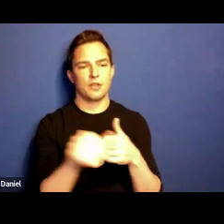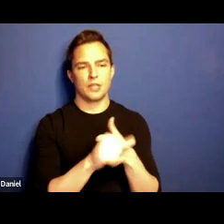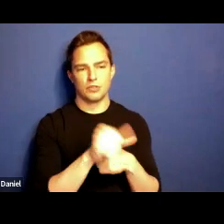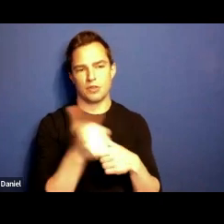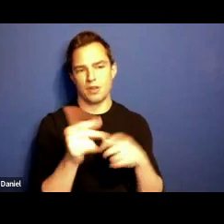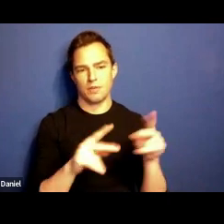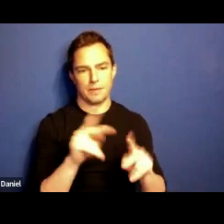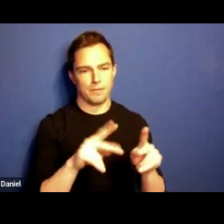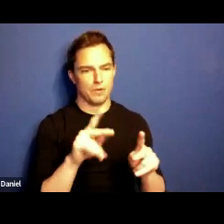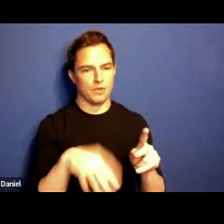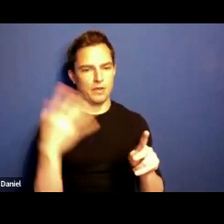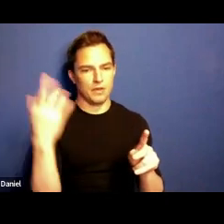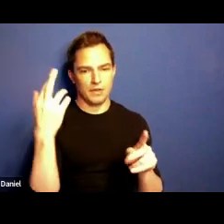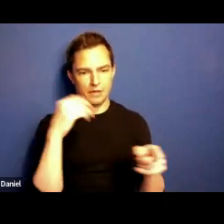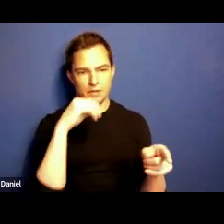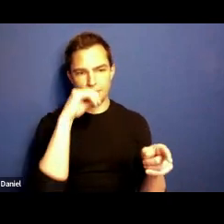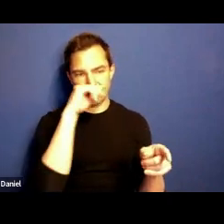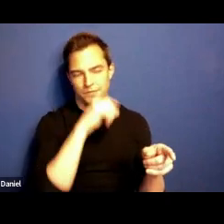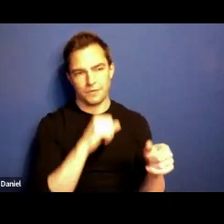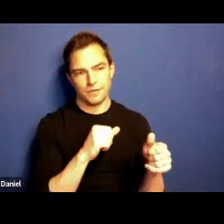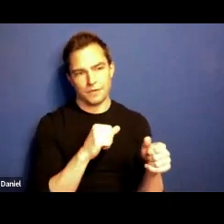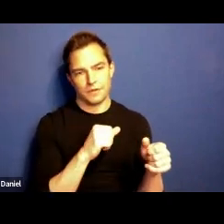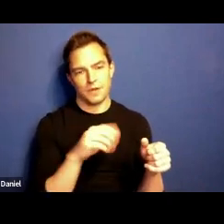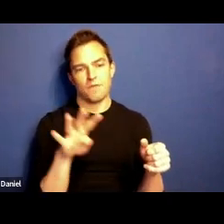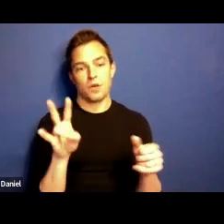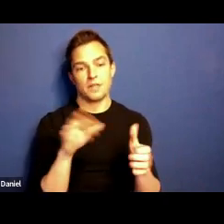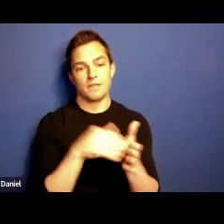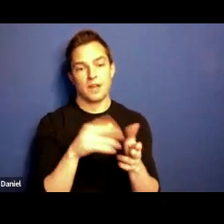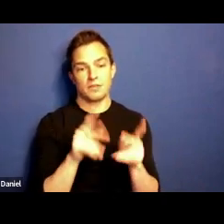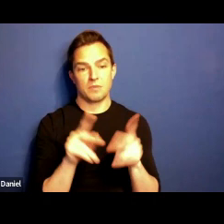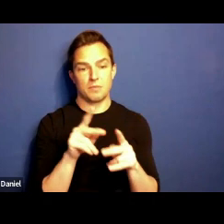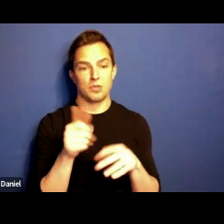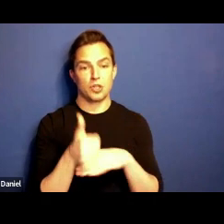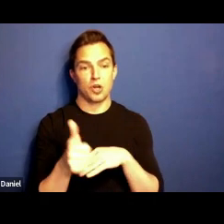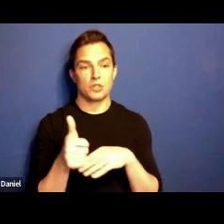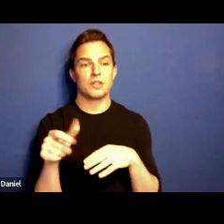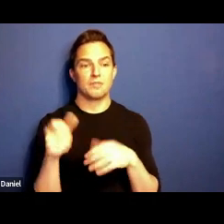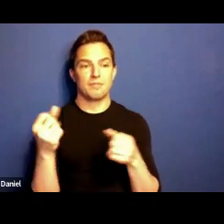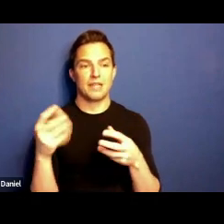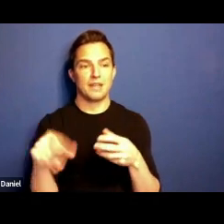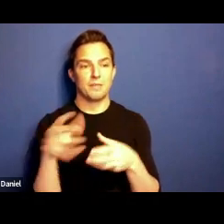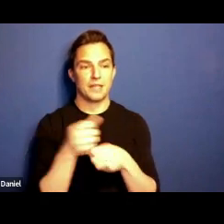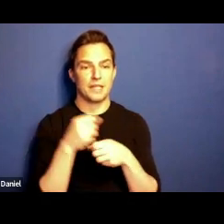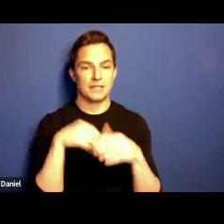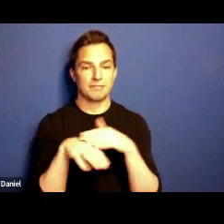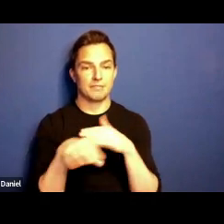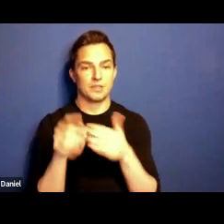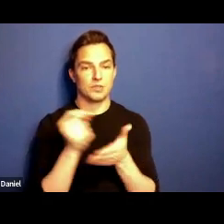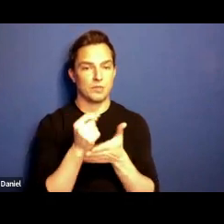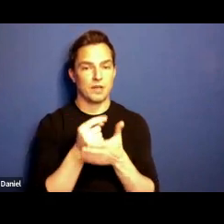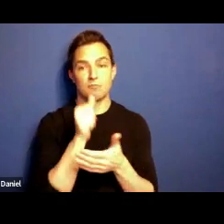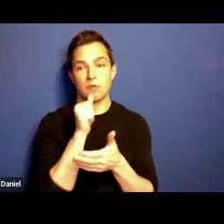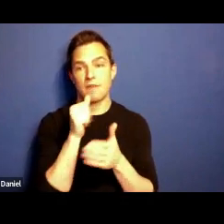charges, were 47,000 people, and those people were largely receiving treatment in private psychiatric